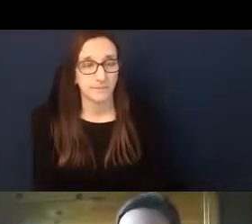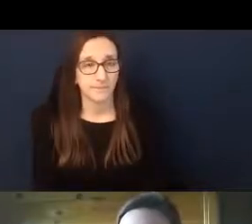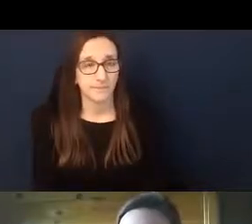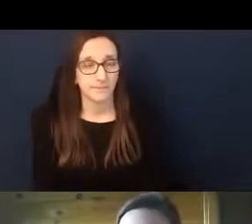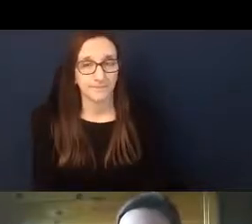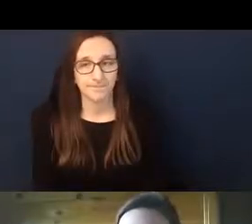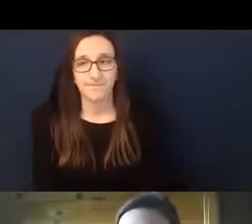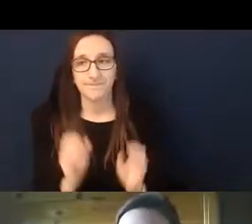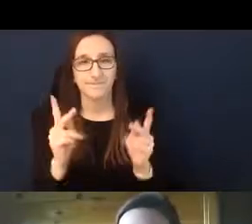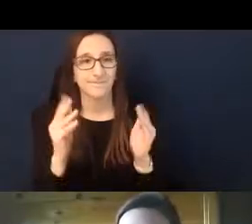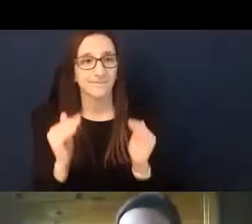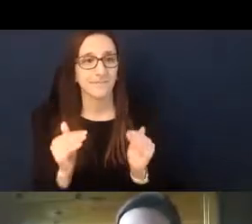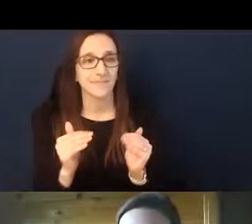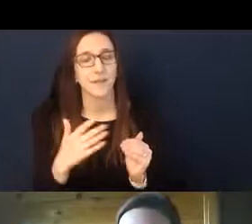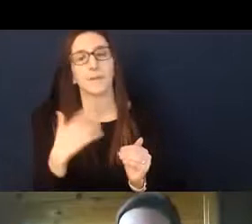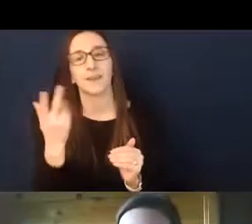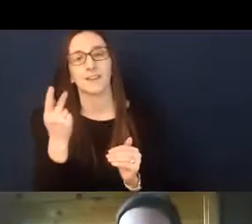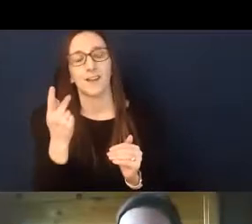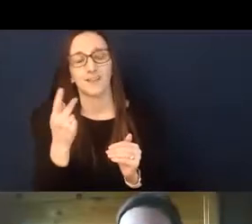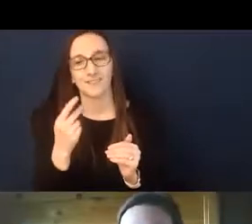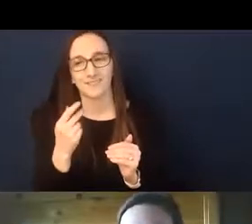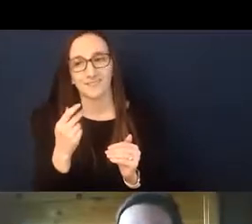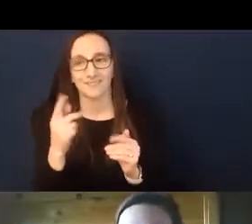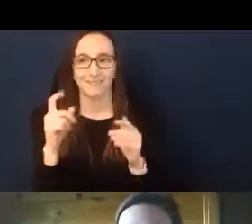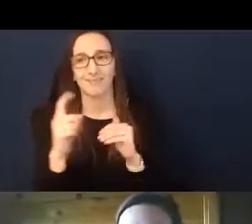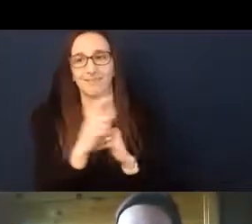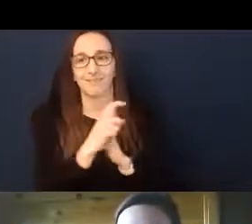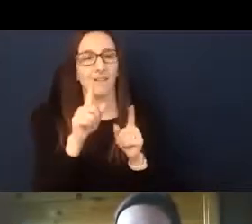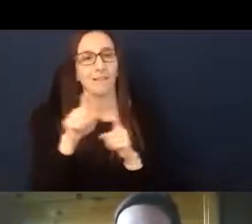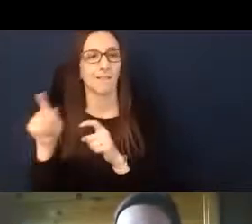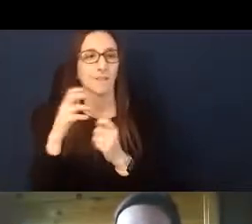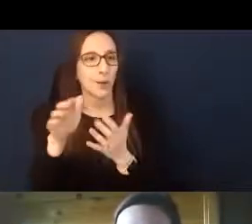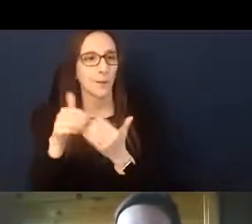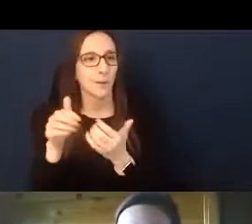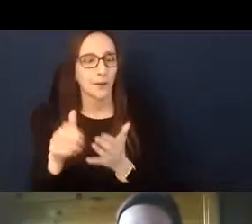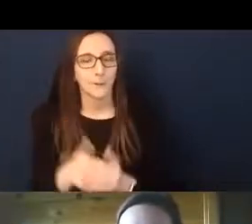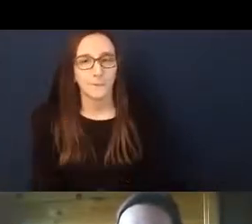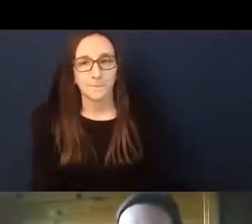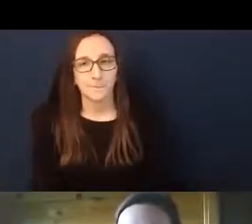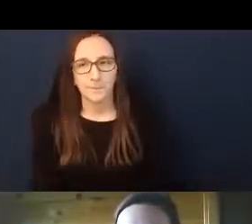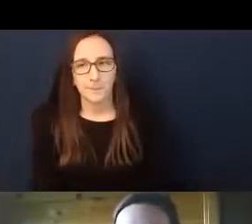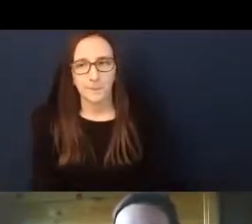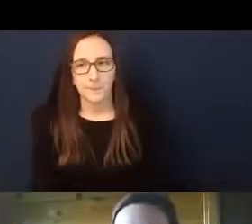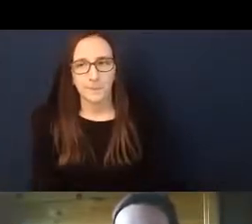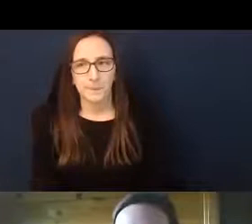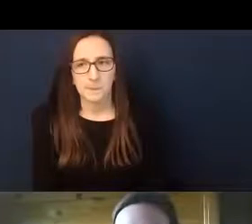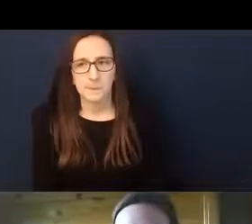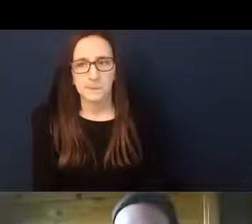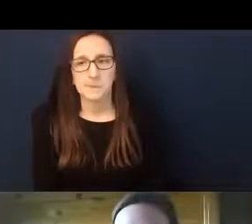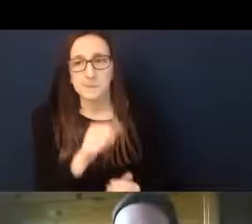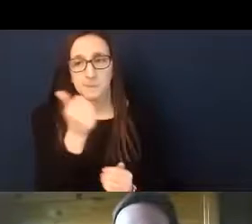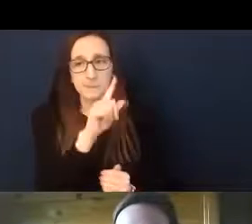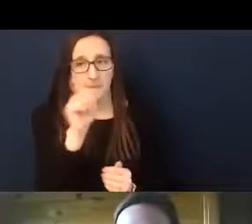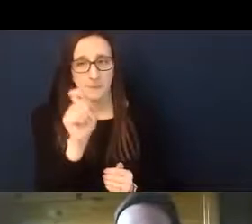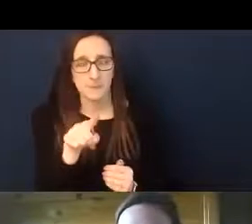Okay, great. Sorry guys about my dogs. Something set them off. I just had to quiet them down. All right. Okay, so another